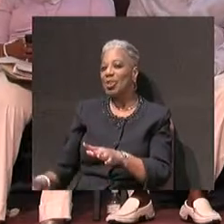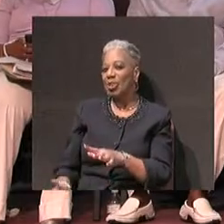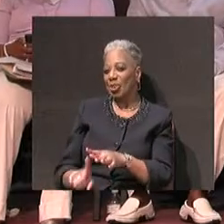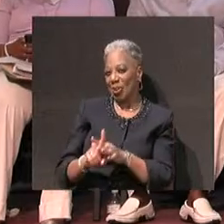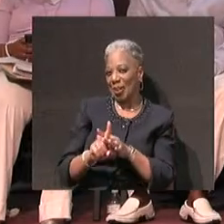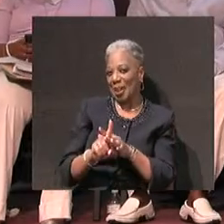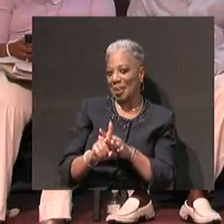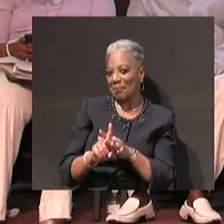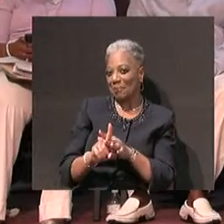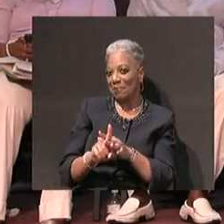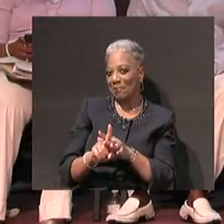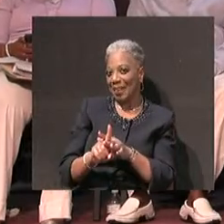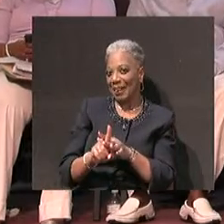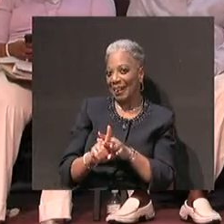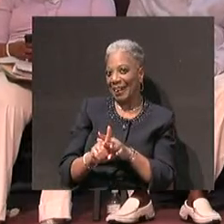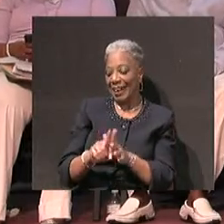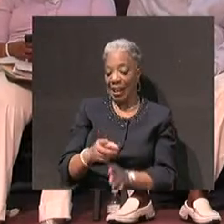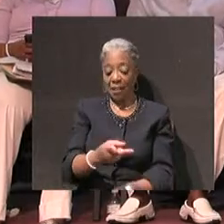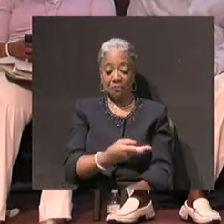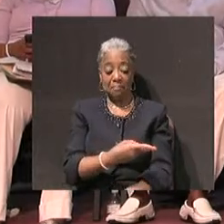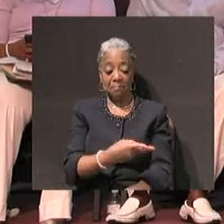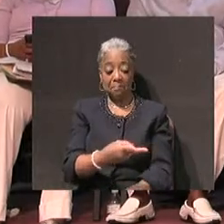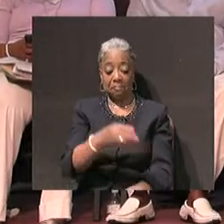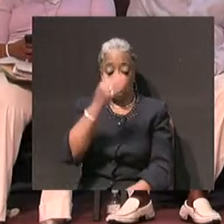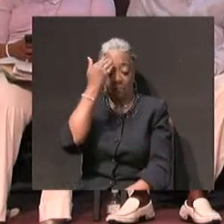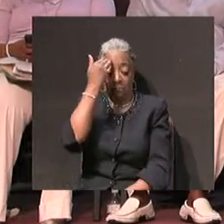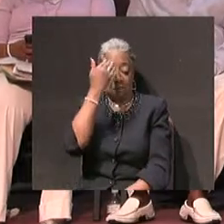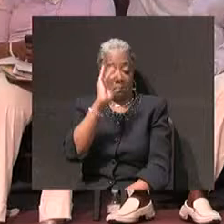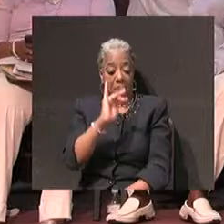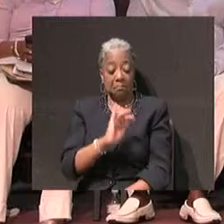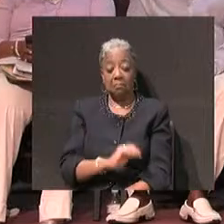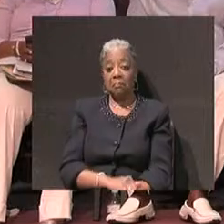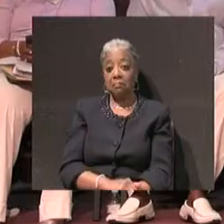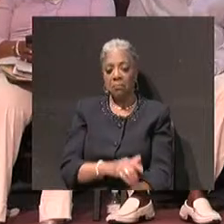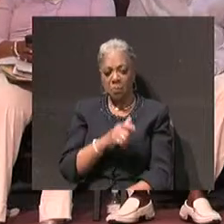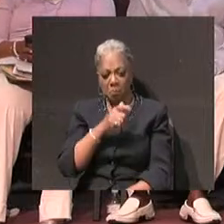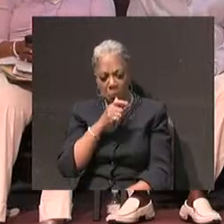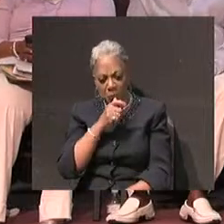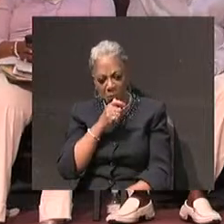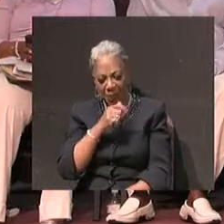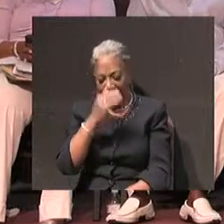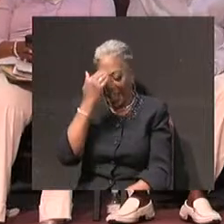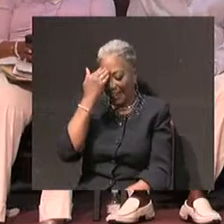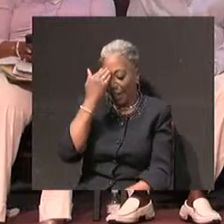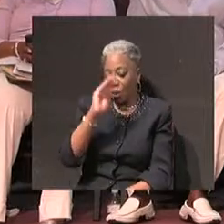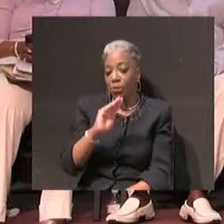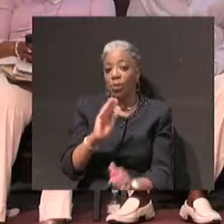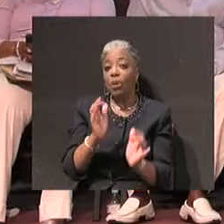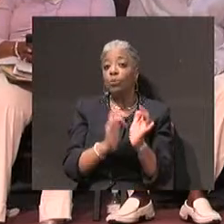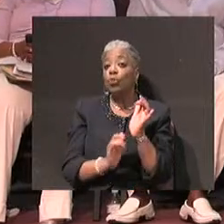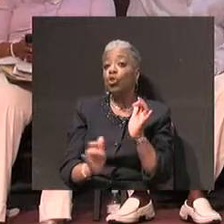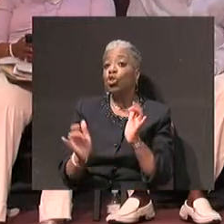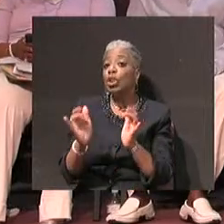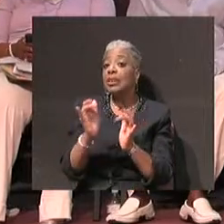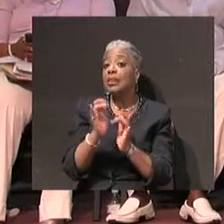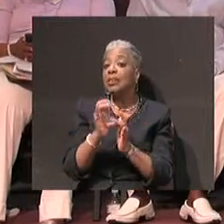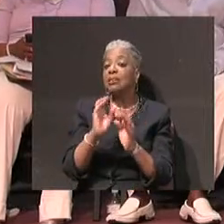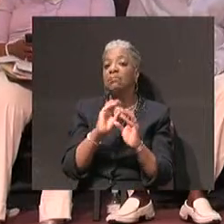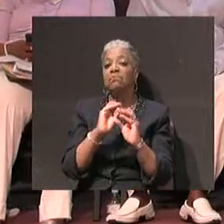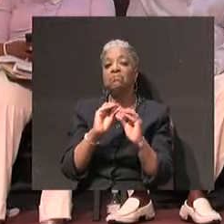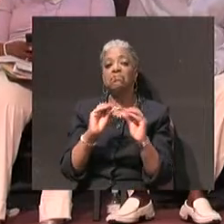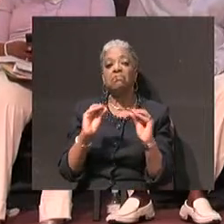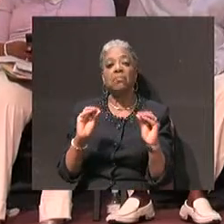know it's Jesus. They don't have a clue it's Jesus.